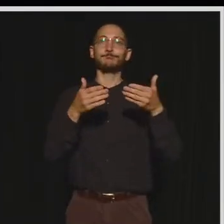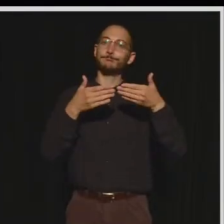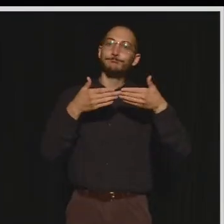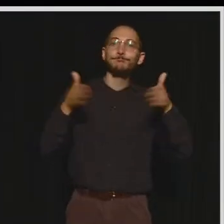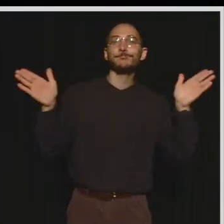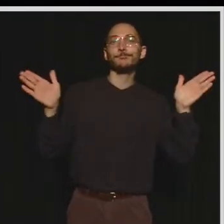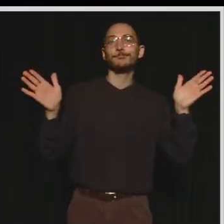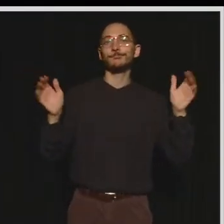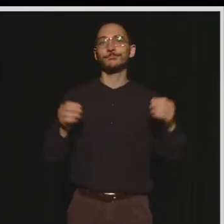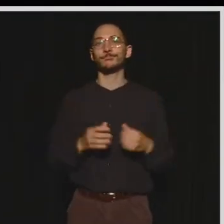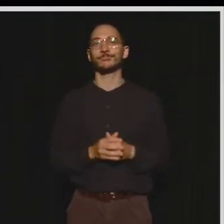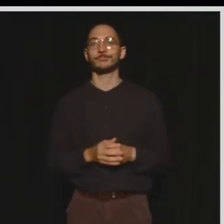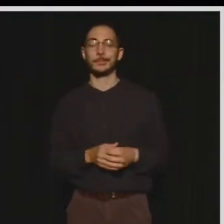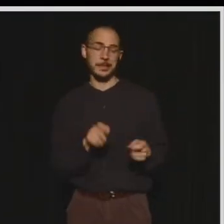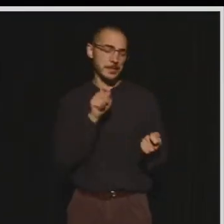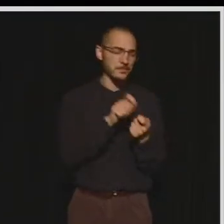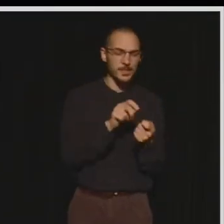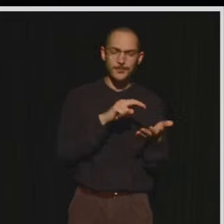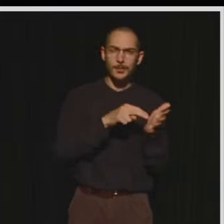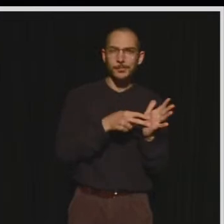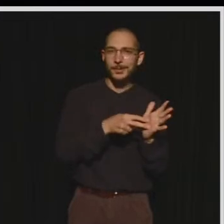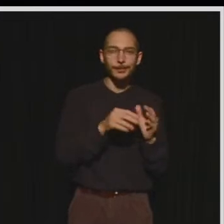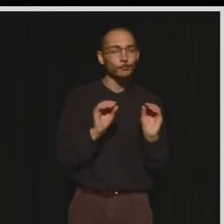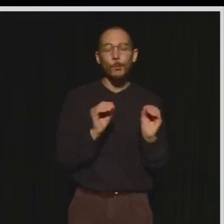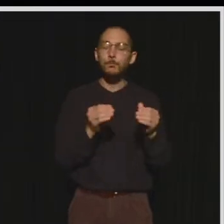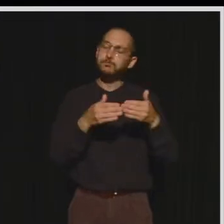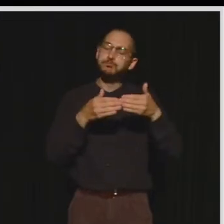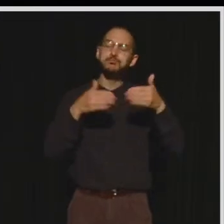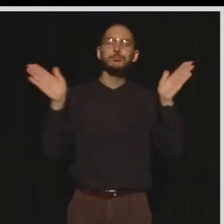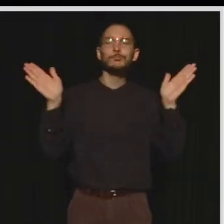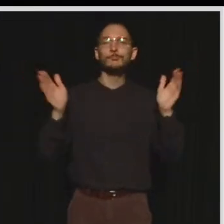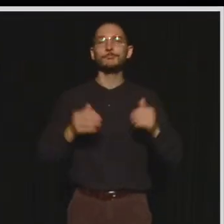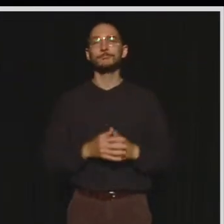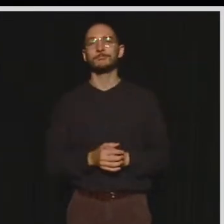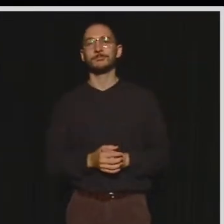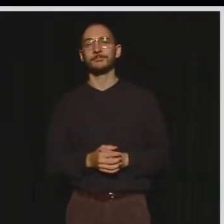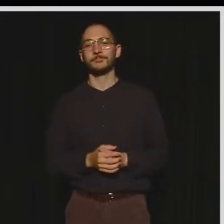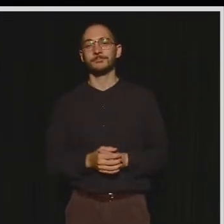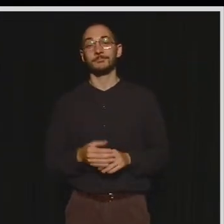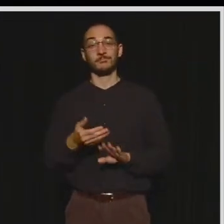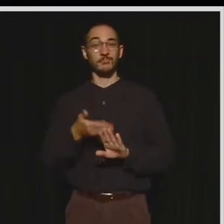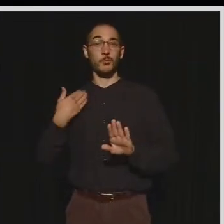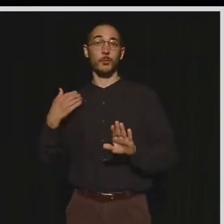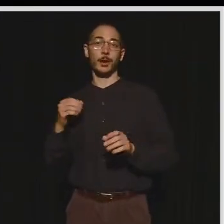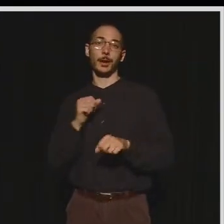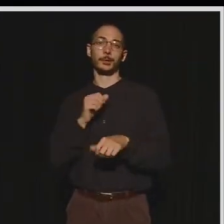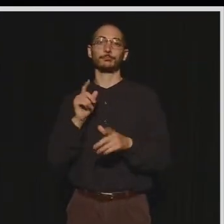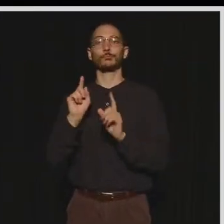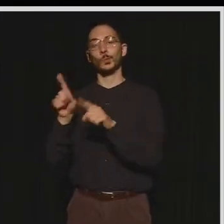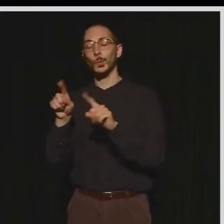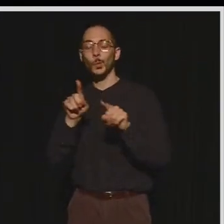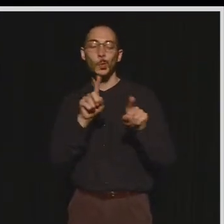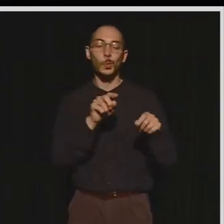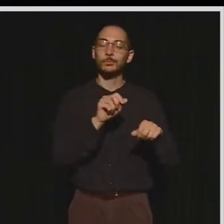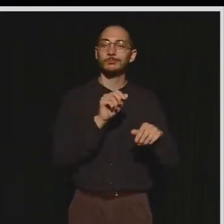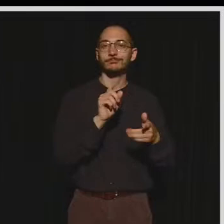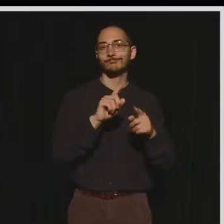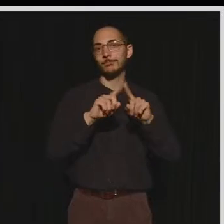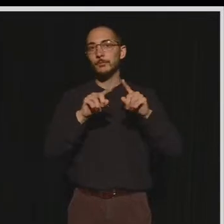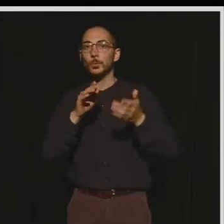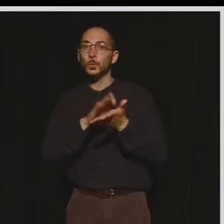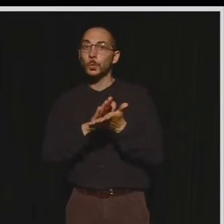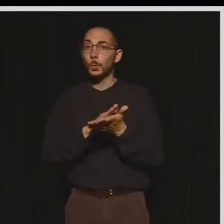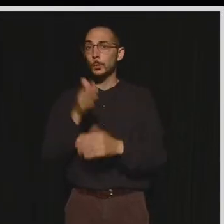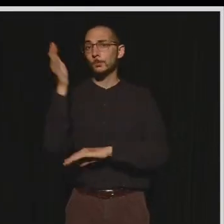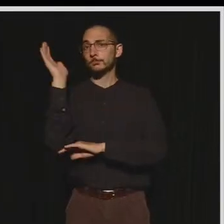out in schools presentations, and I saw firsthand in school presentations, and this is all within the span